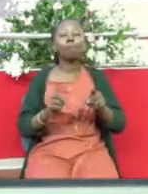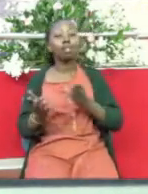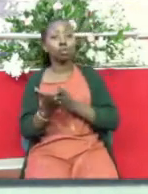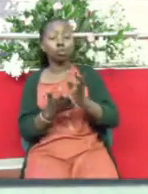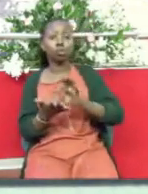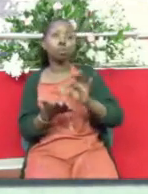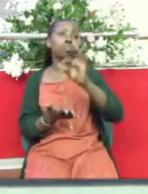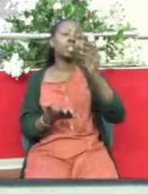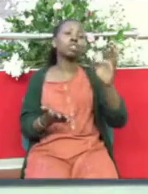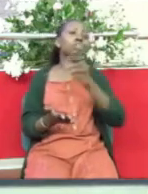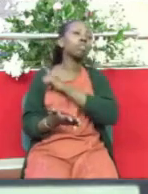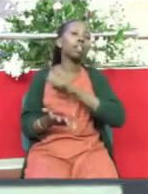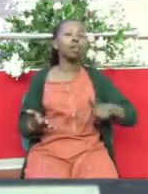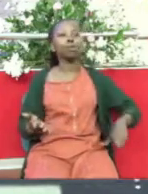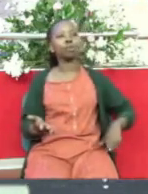spirit.